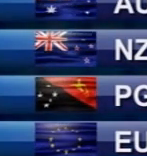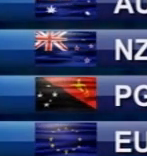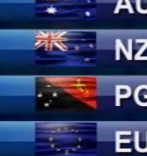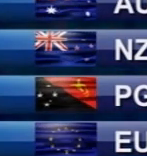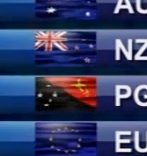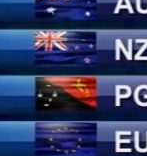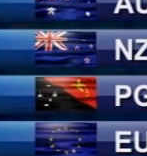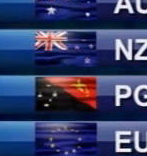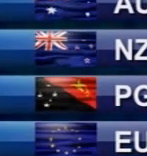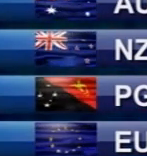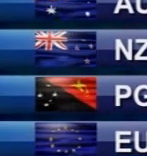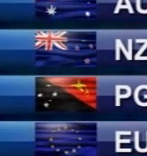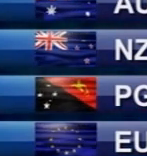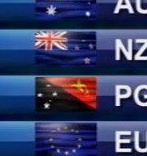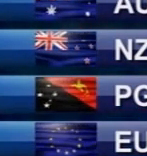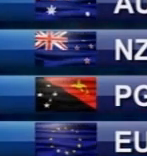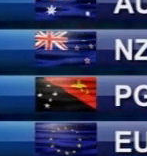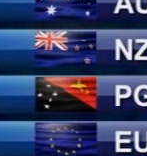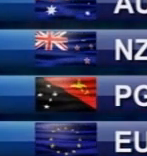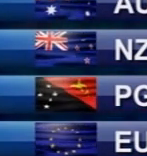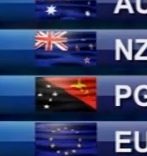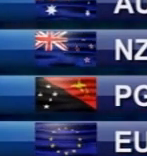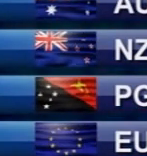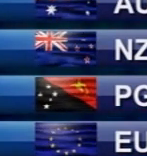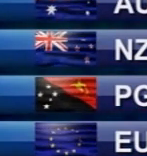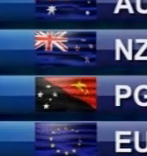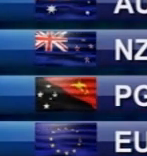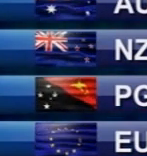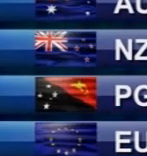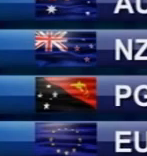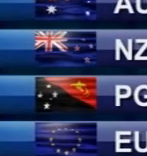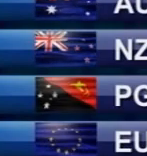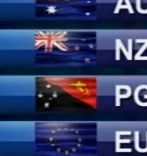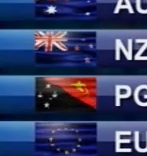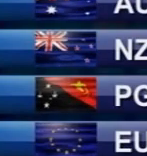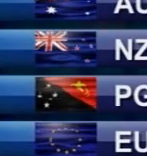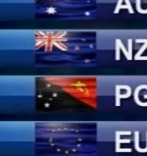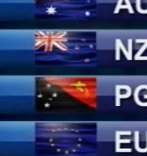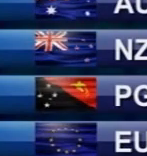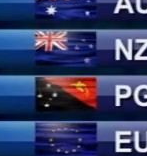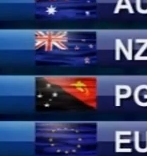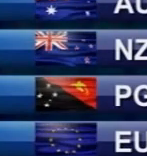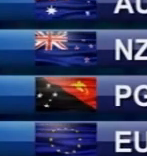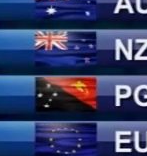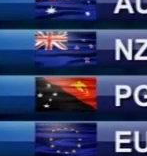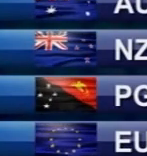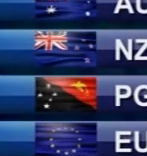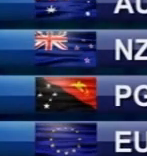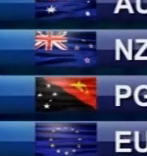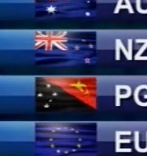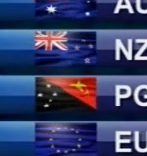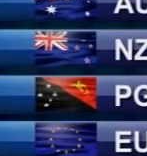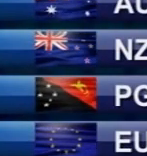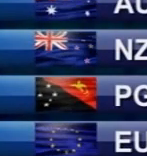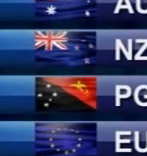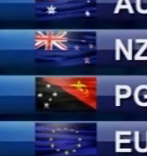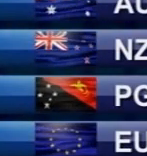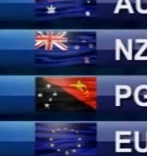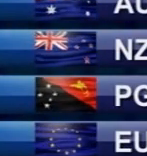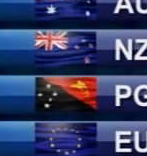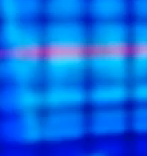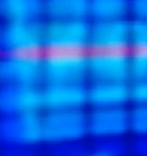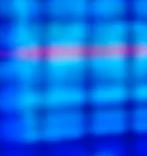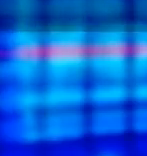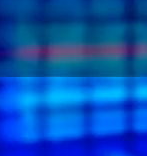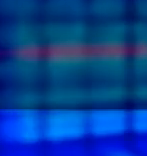greenback and the Japanese yen, but showed a decline against the other currencies we cover. On the commodities market, prices were again on the rise.